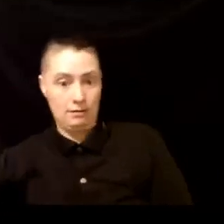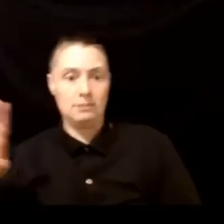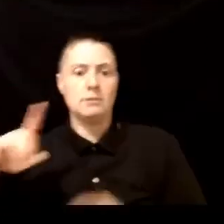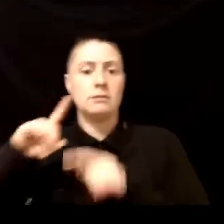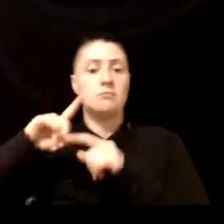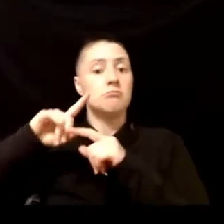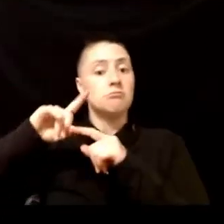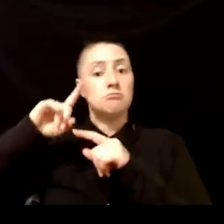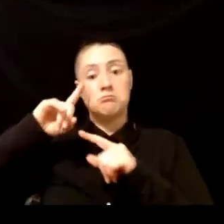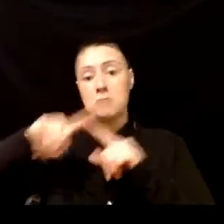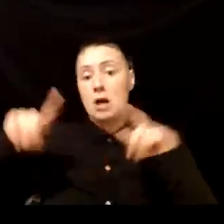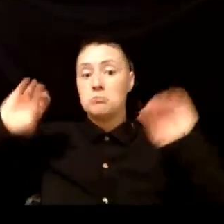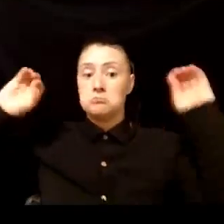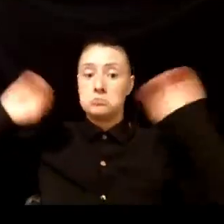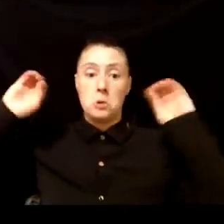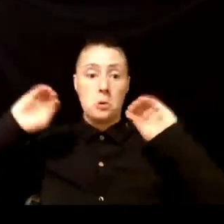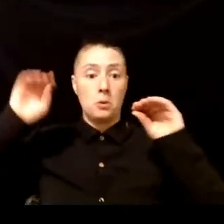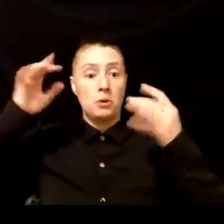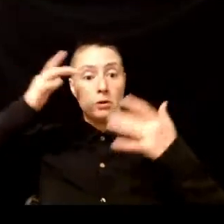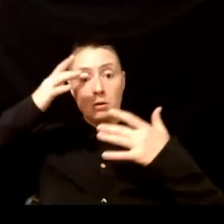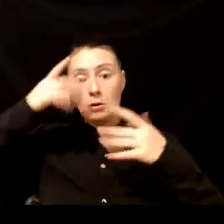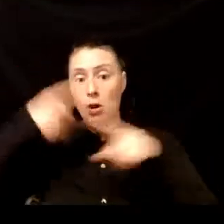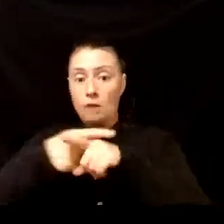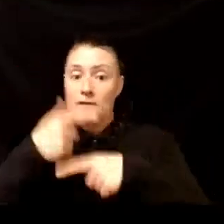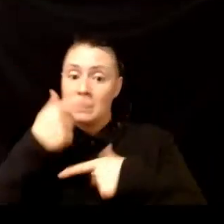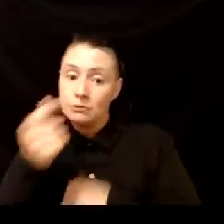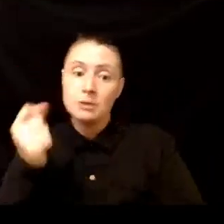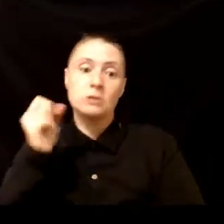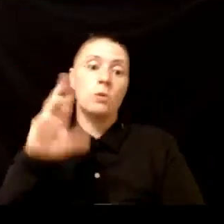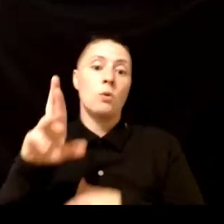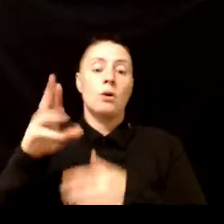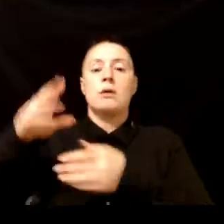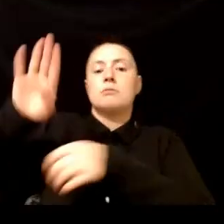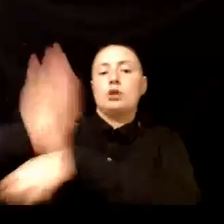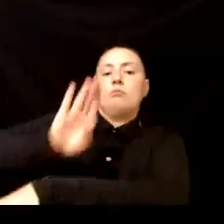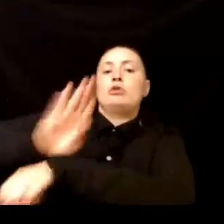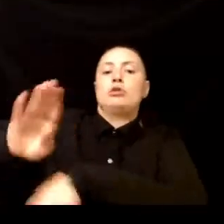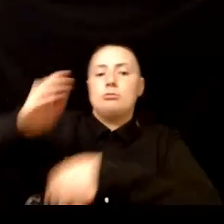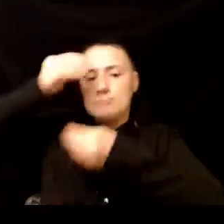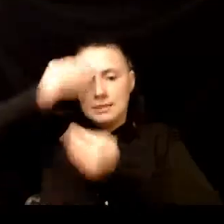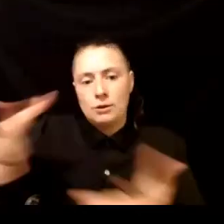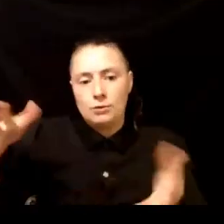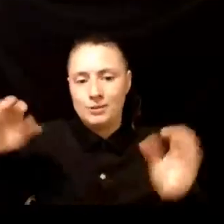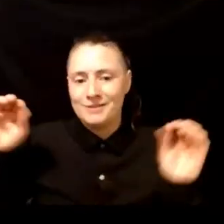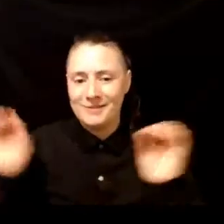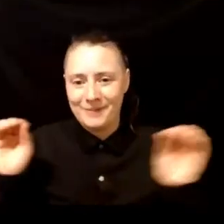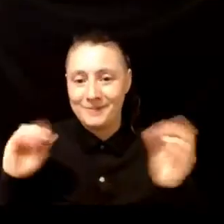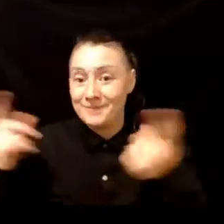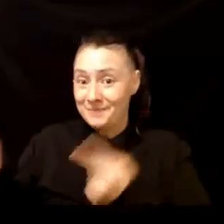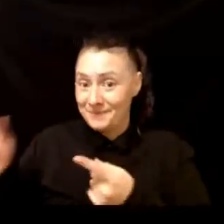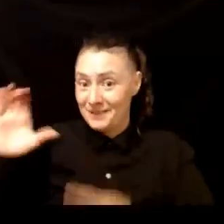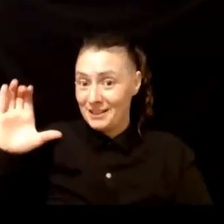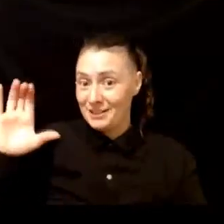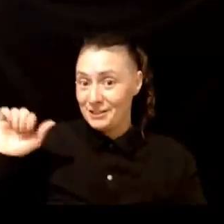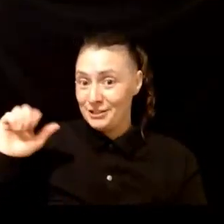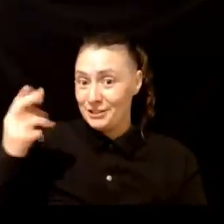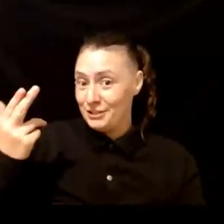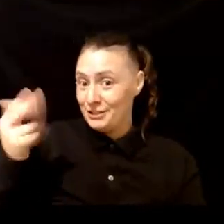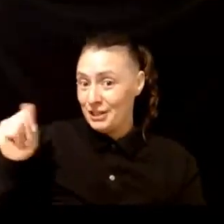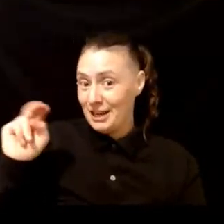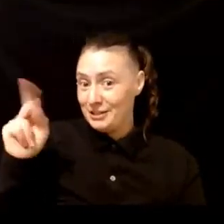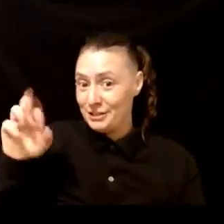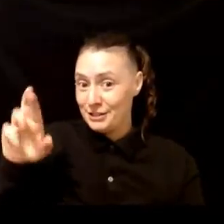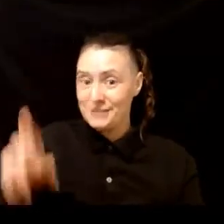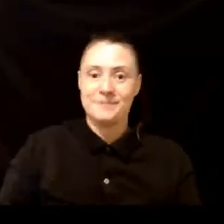to report. And I think Chandler, this is you. Yeah, just wanted to